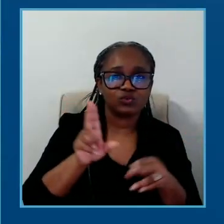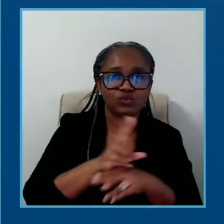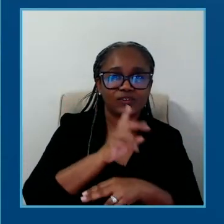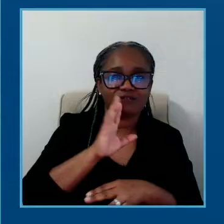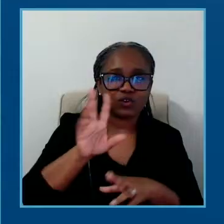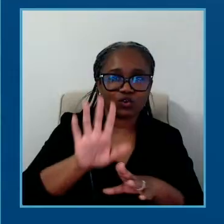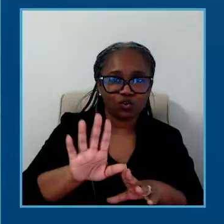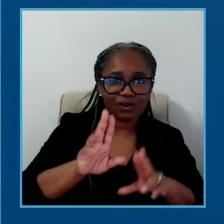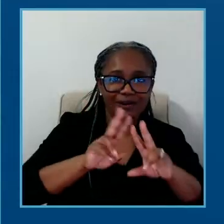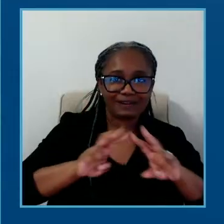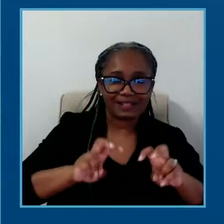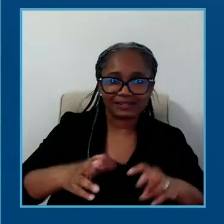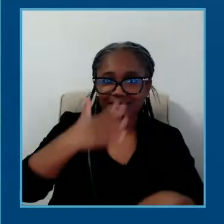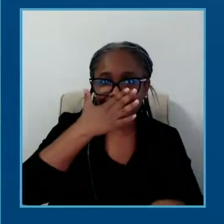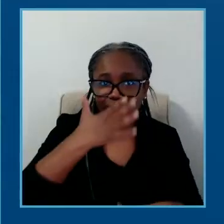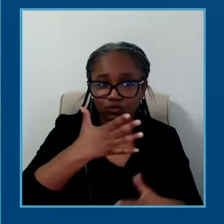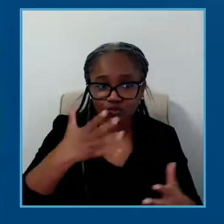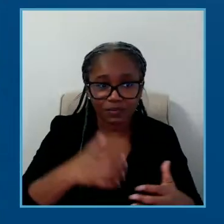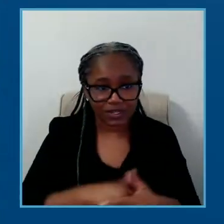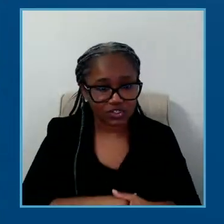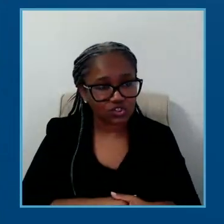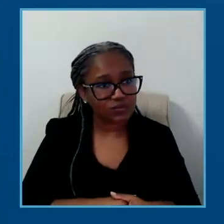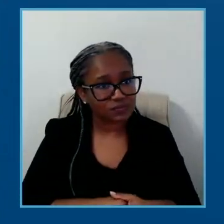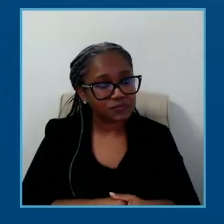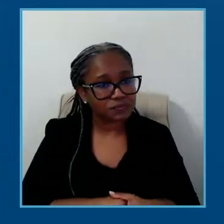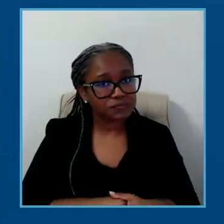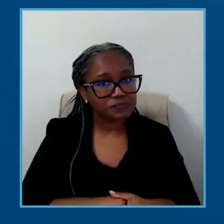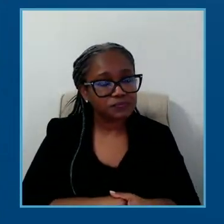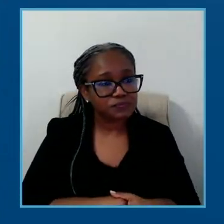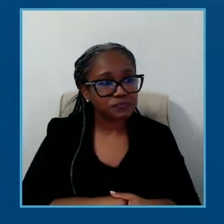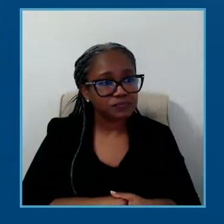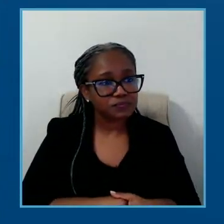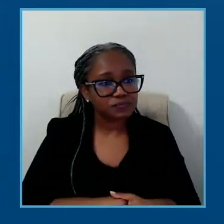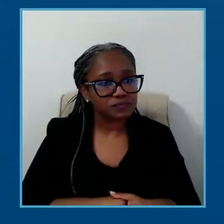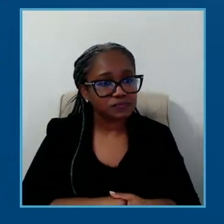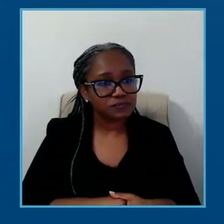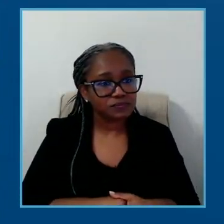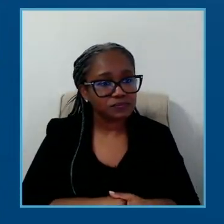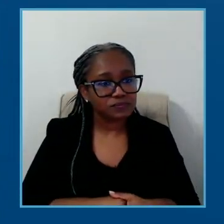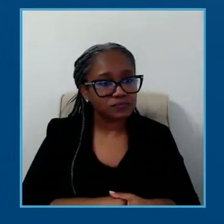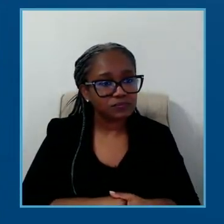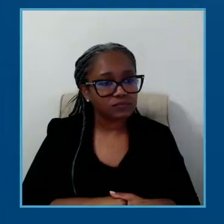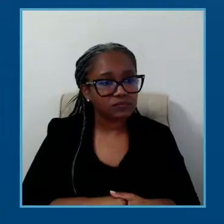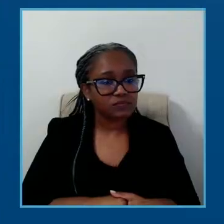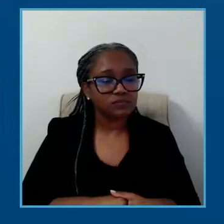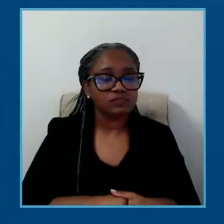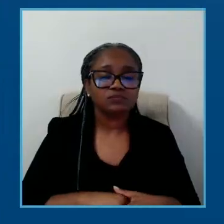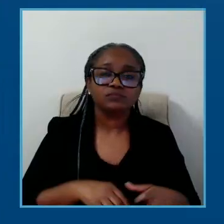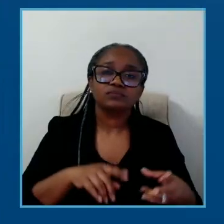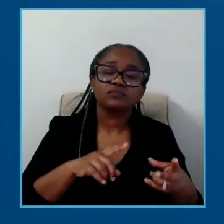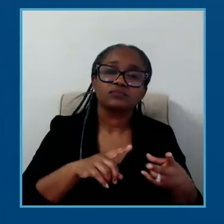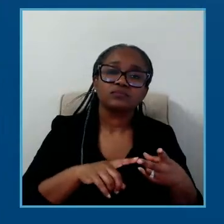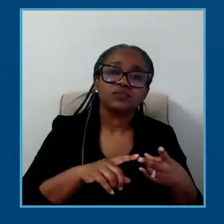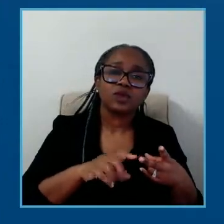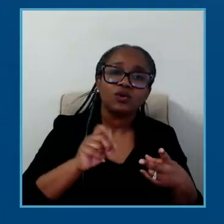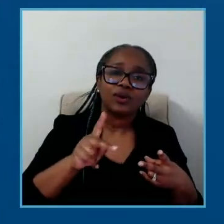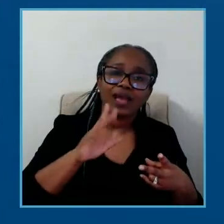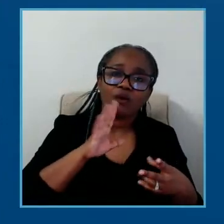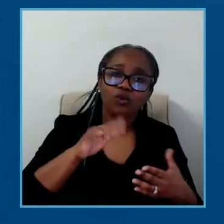analysis. Thank you very much for that answer. I wanted to address Dr.